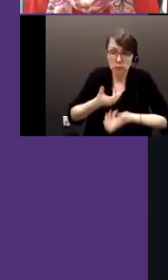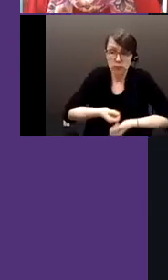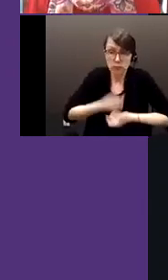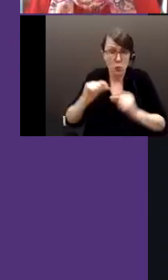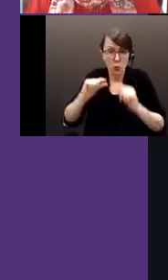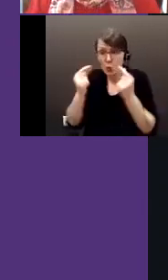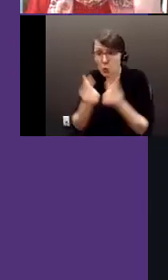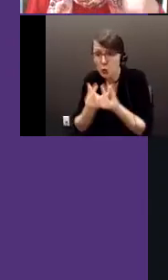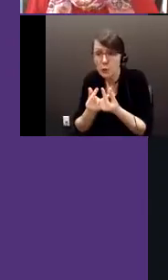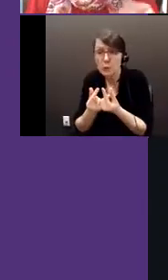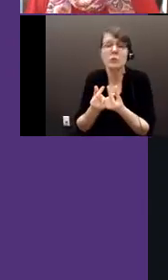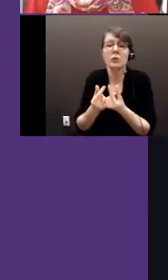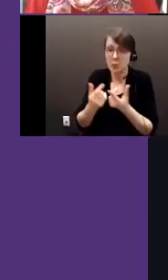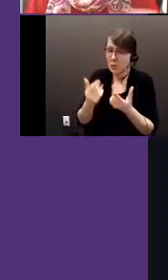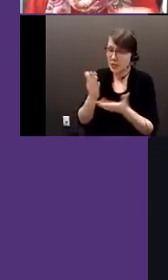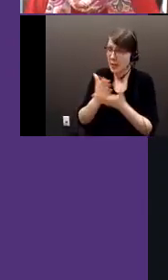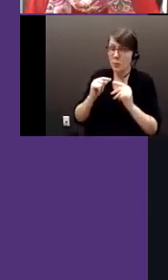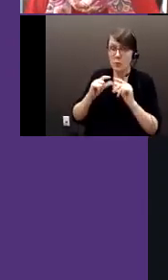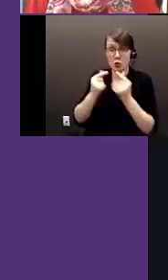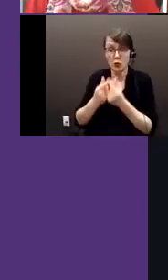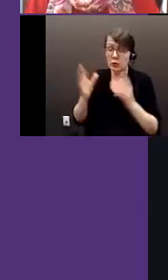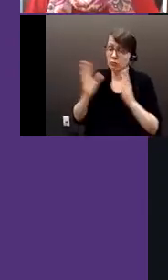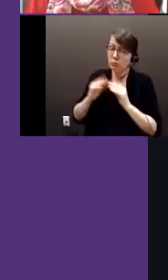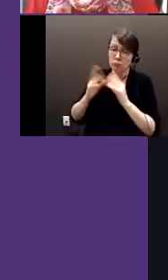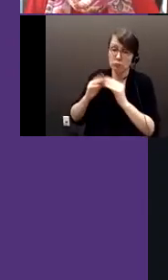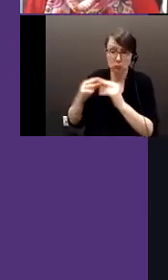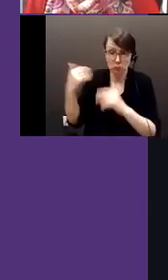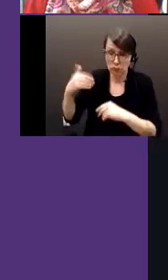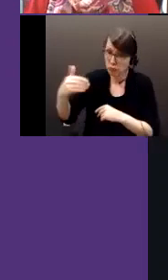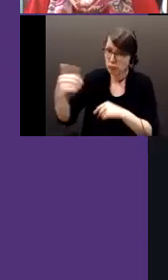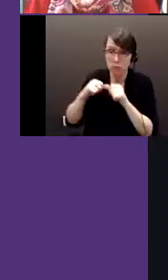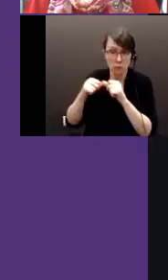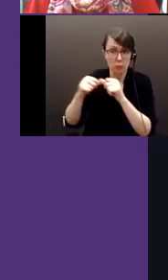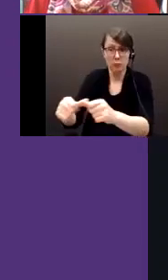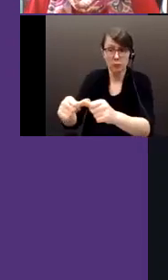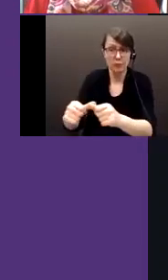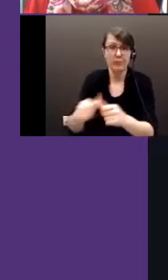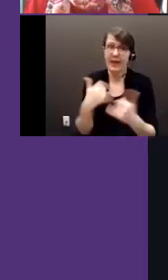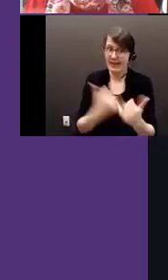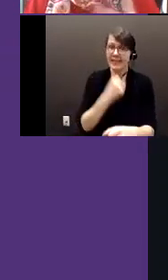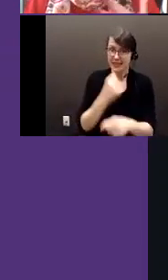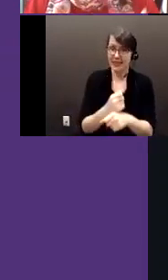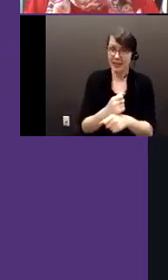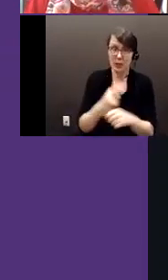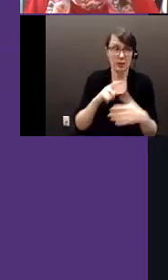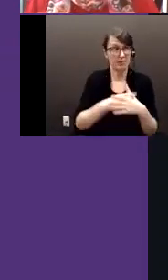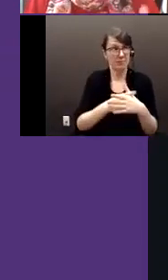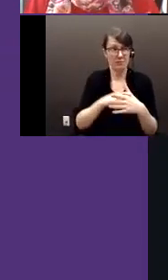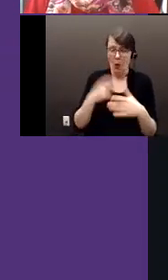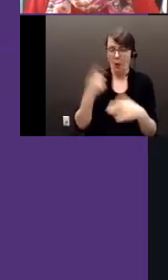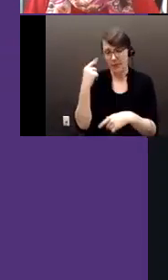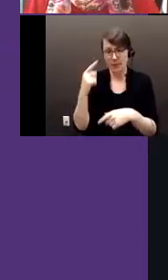very hard, especially in this last year, since the beginning of the pandemic, to try to create even